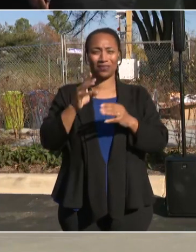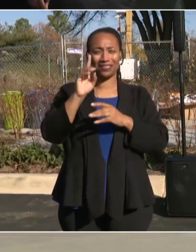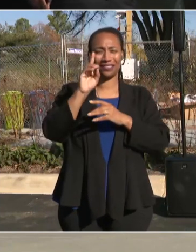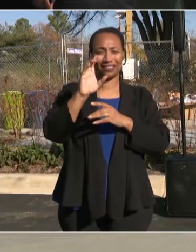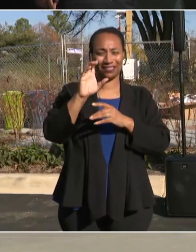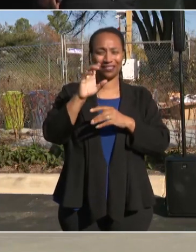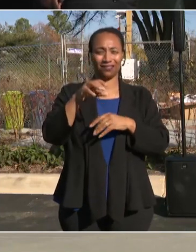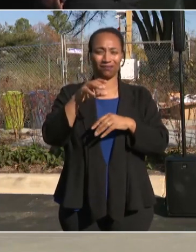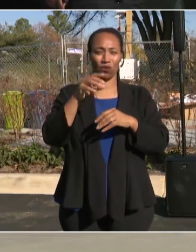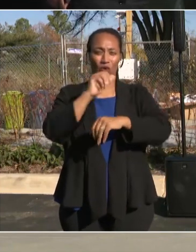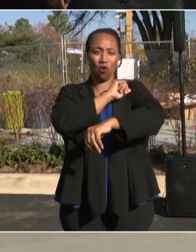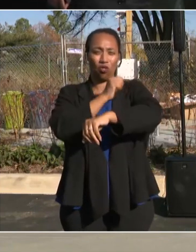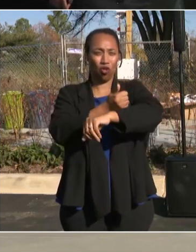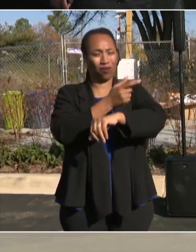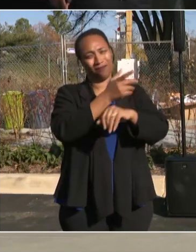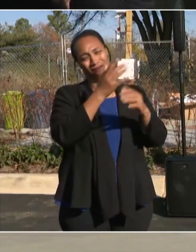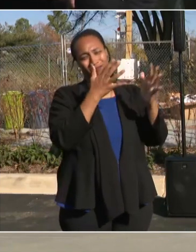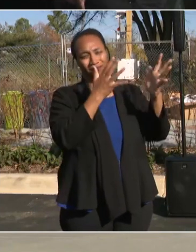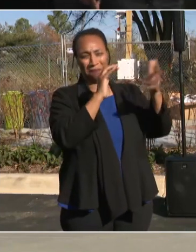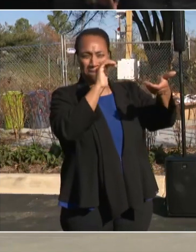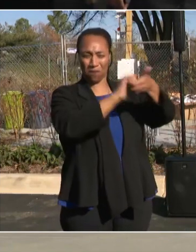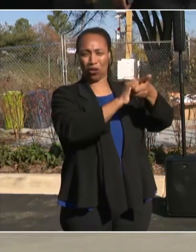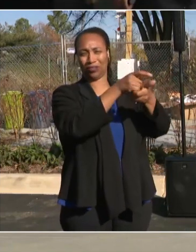director of DCHA,